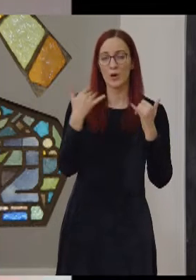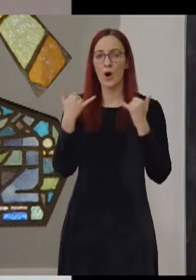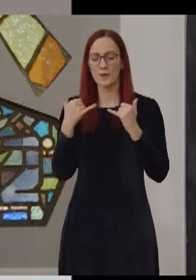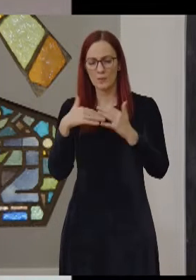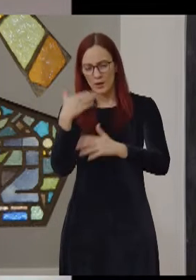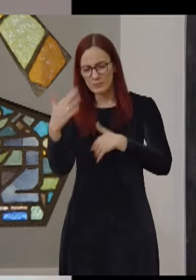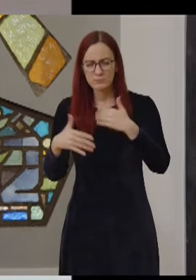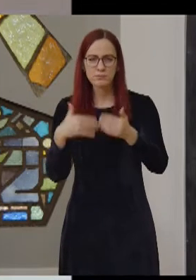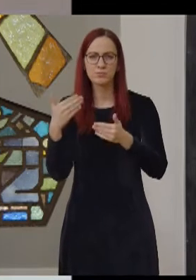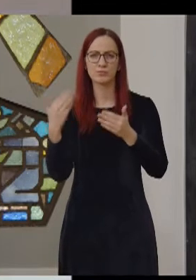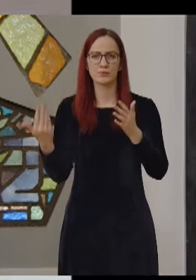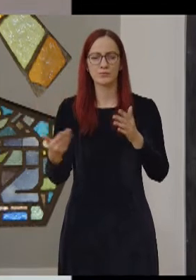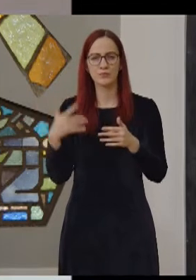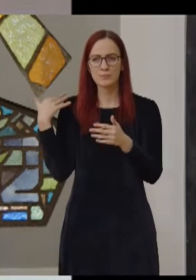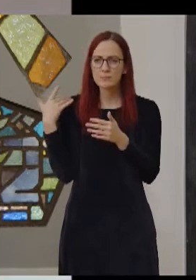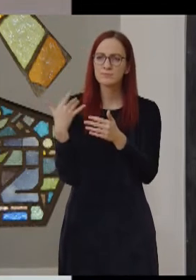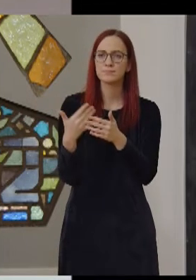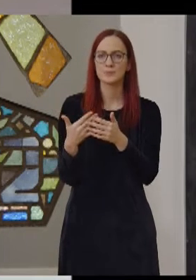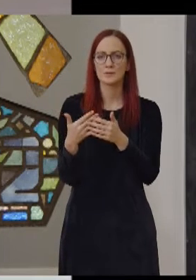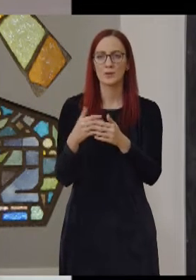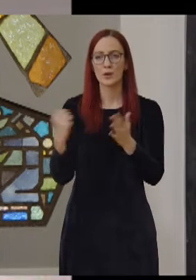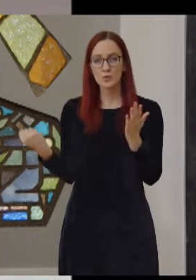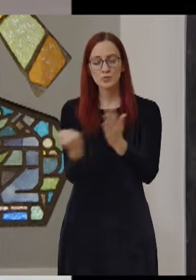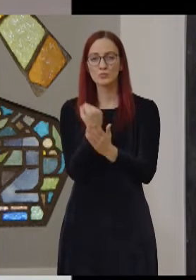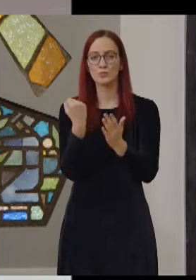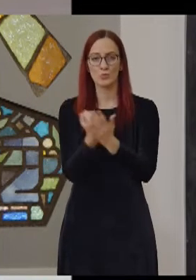the Istanbul Convention